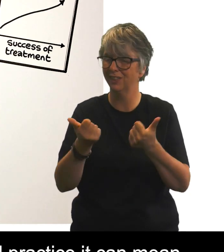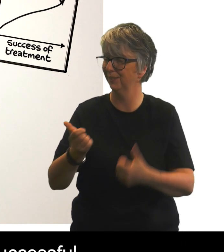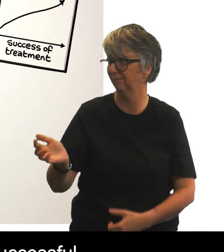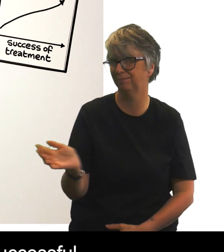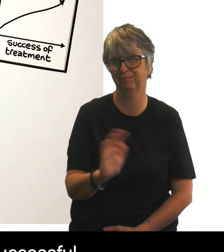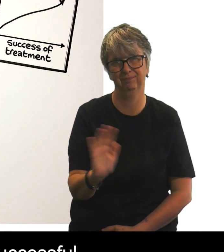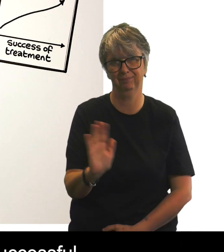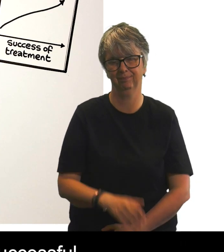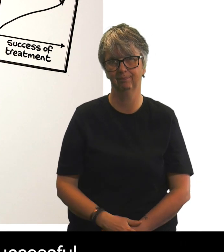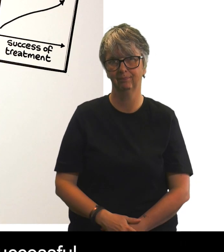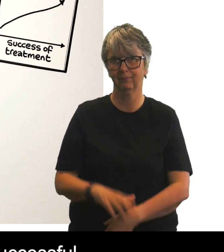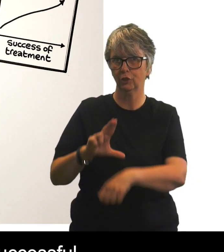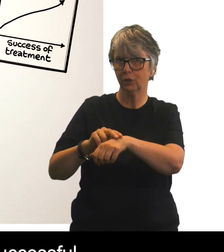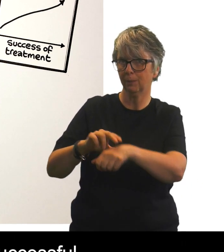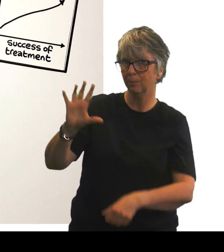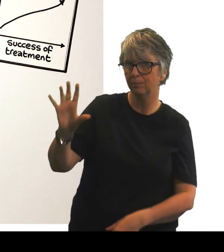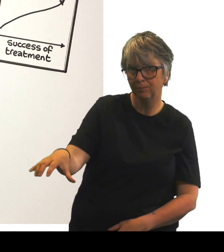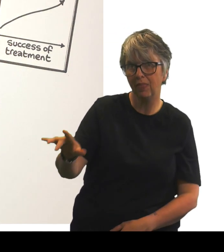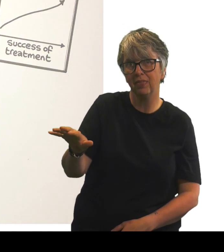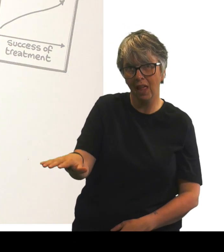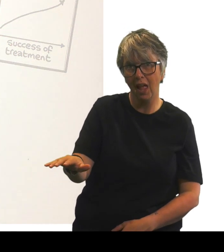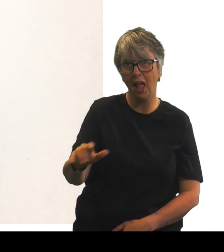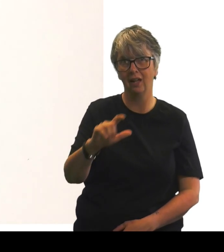improving the chance that treatment is successful.